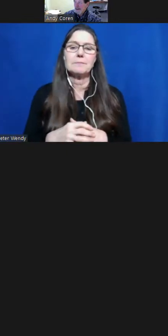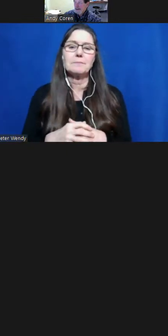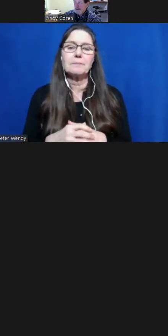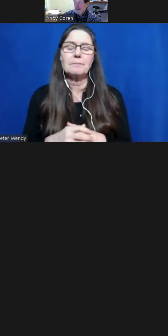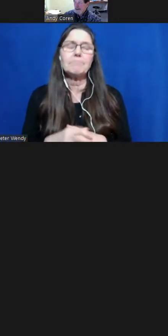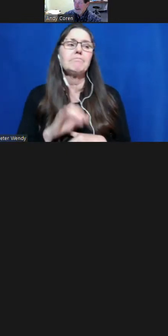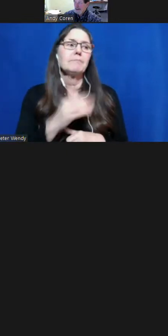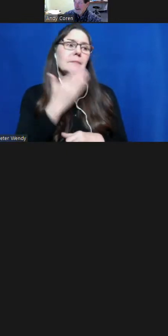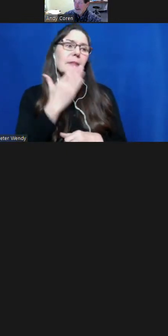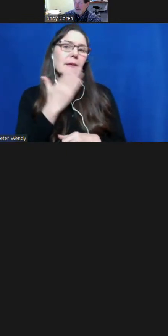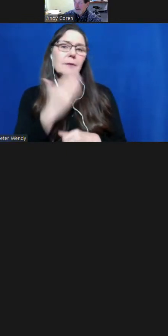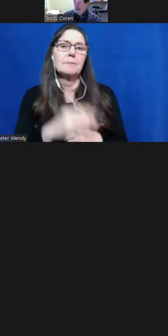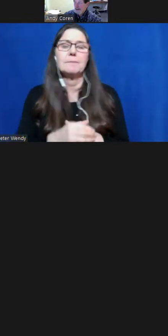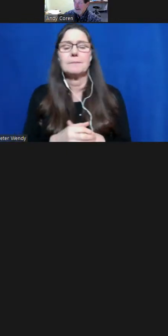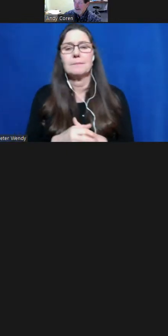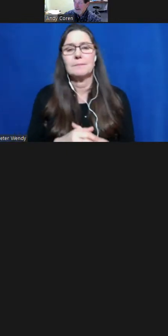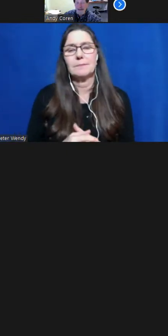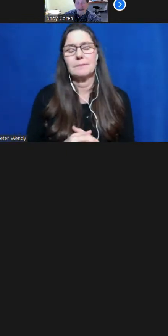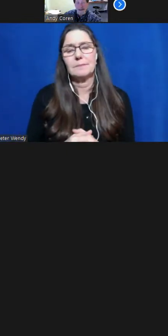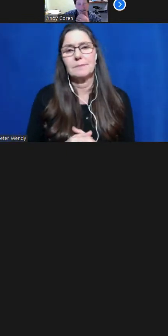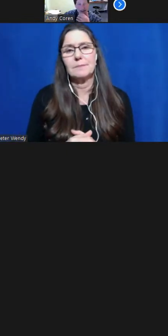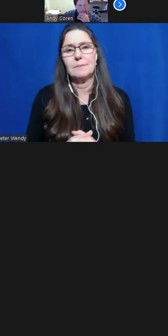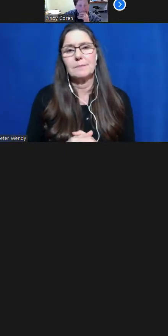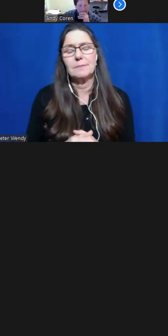Thank you.